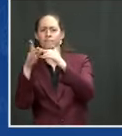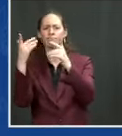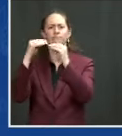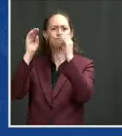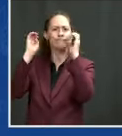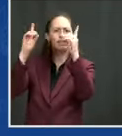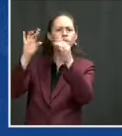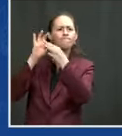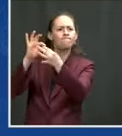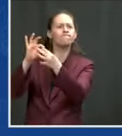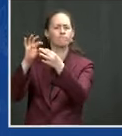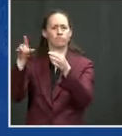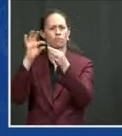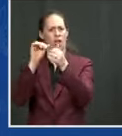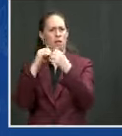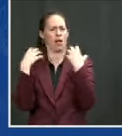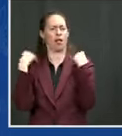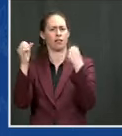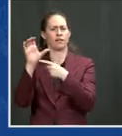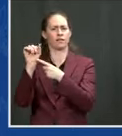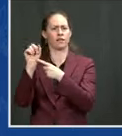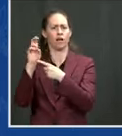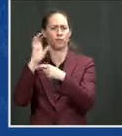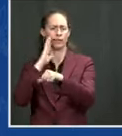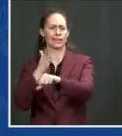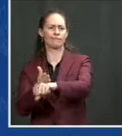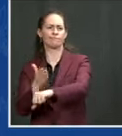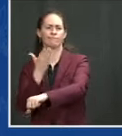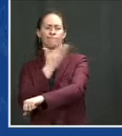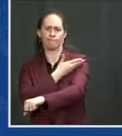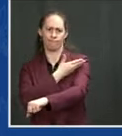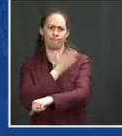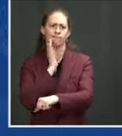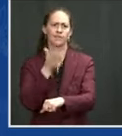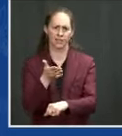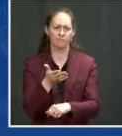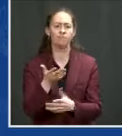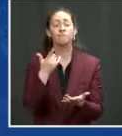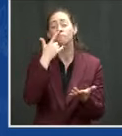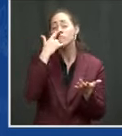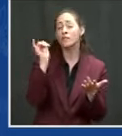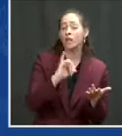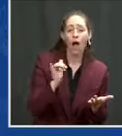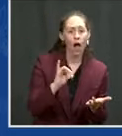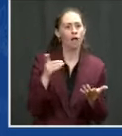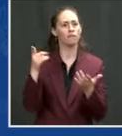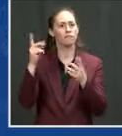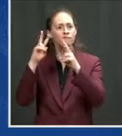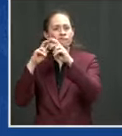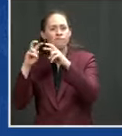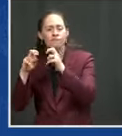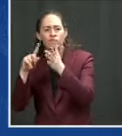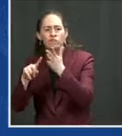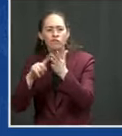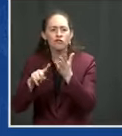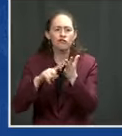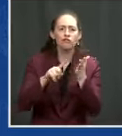affect everything from the basic scientific research, the companies like Pfizer and others are going to be doing with their